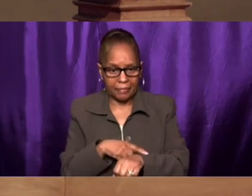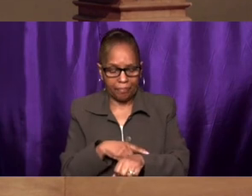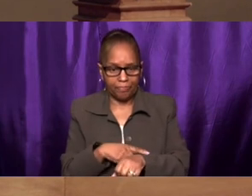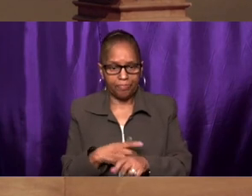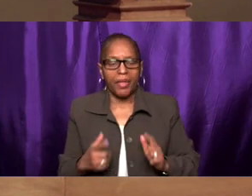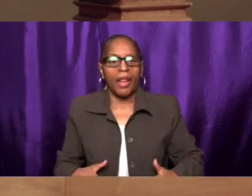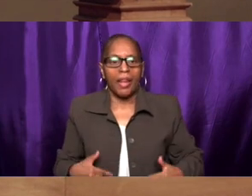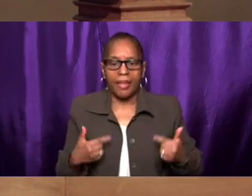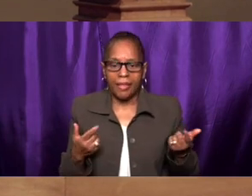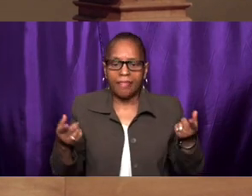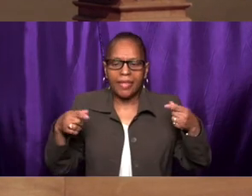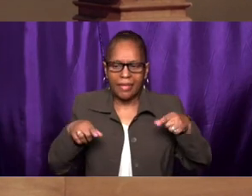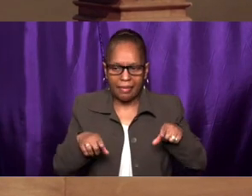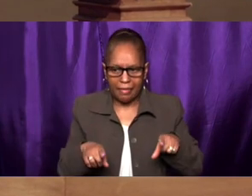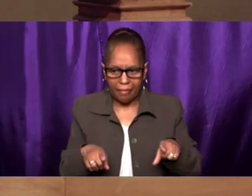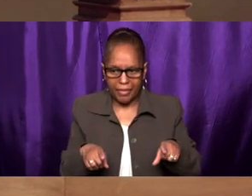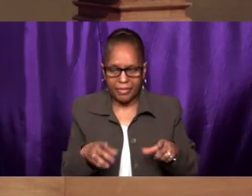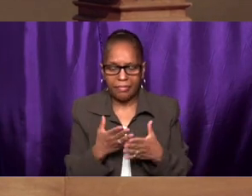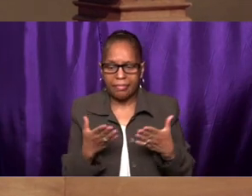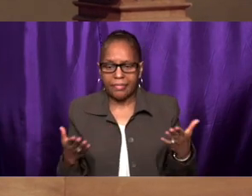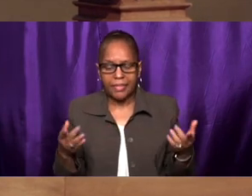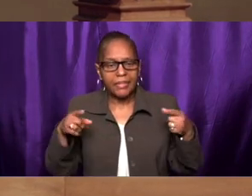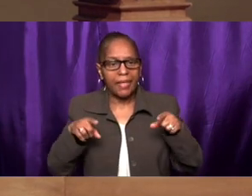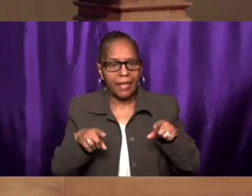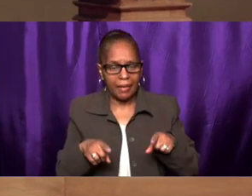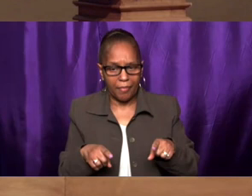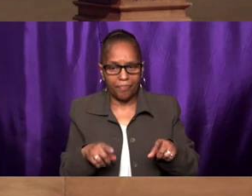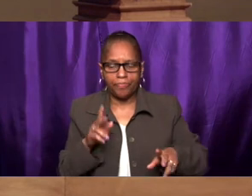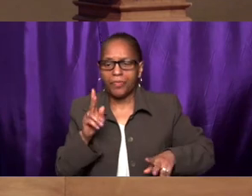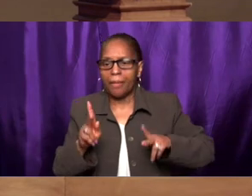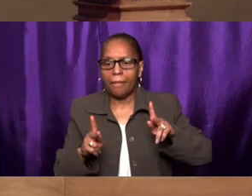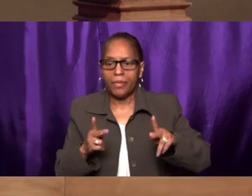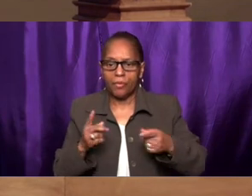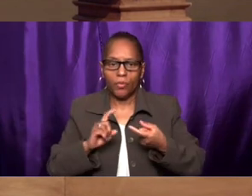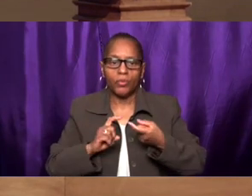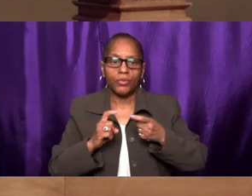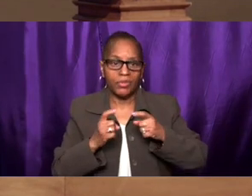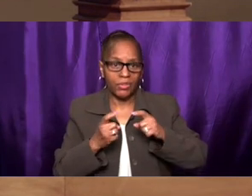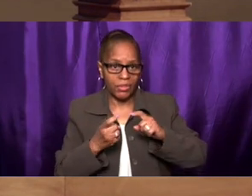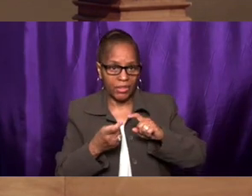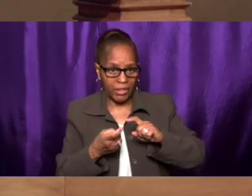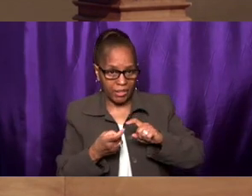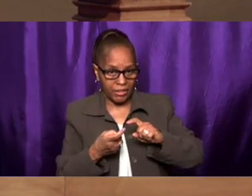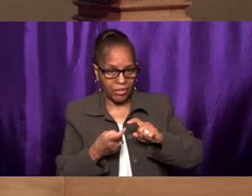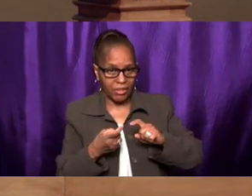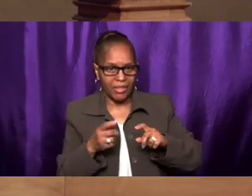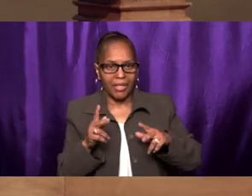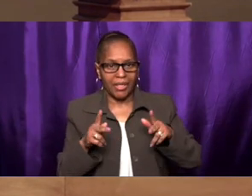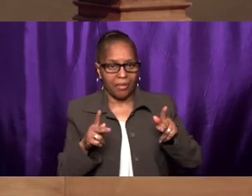That life happens, stuff happens, people change, Negroes